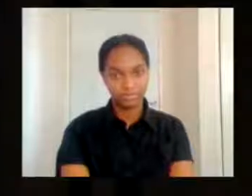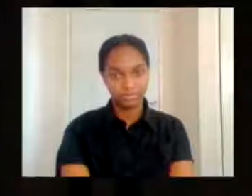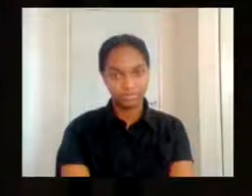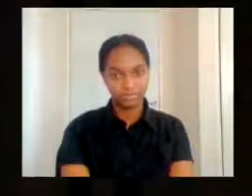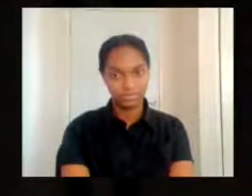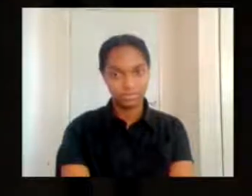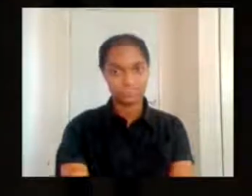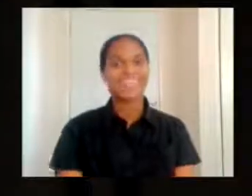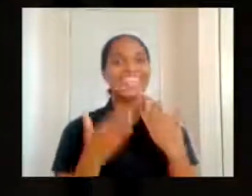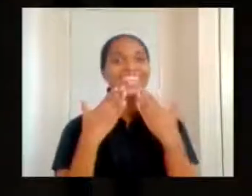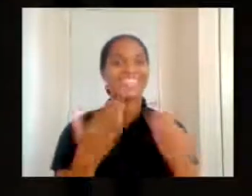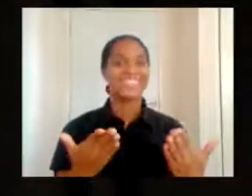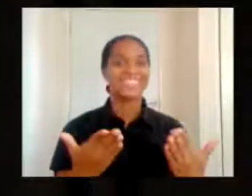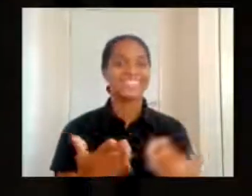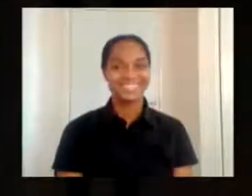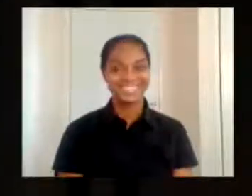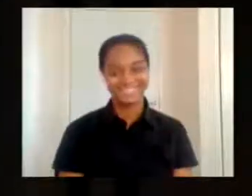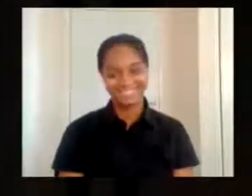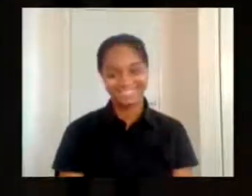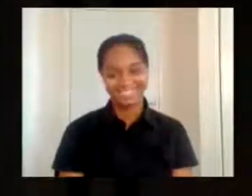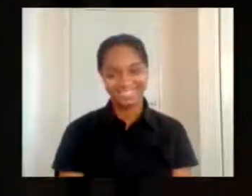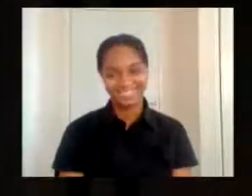Thank you.